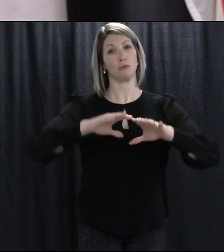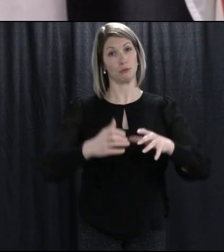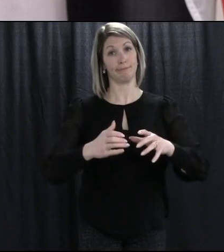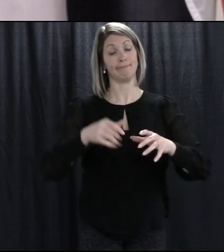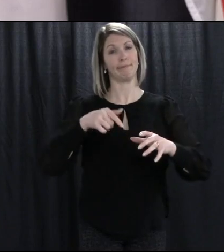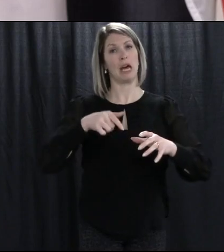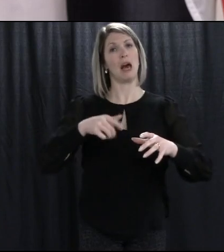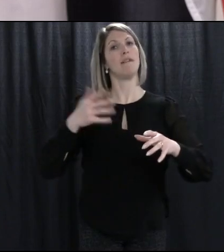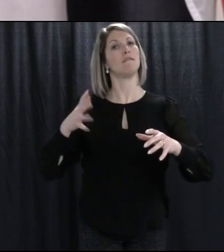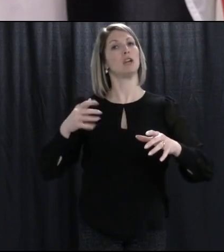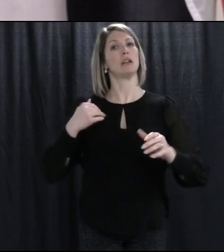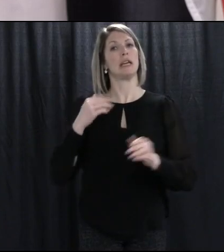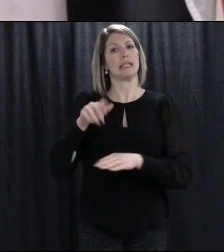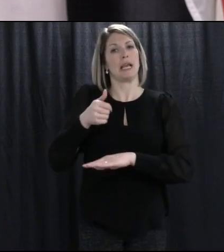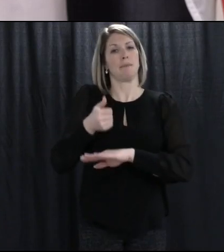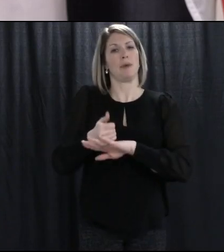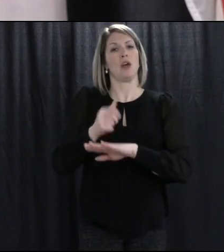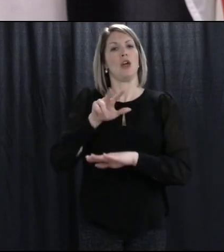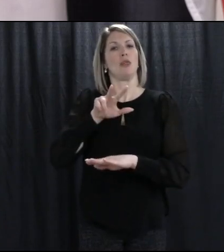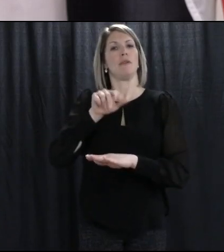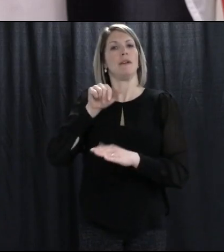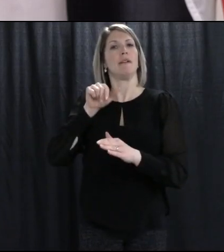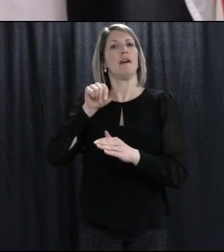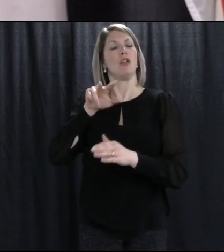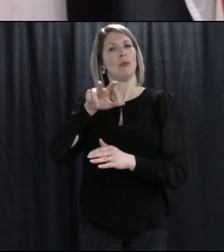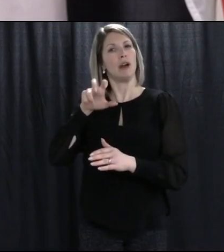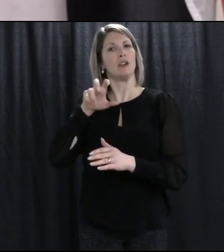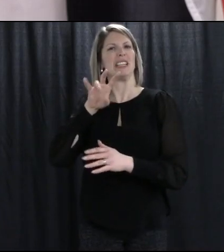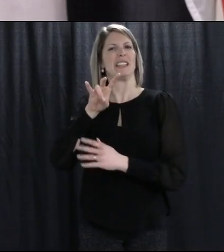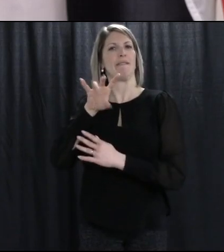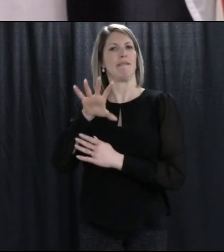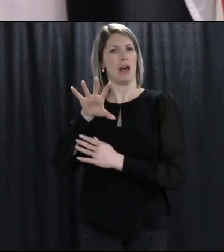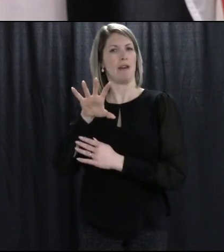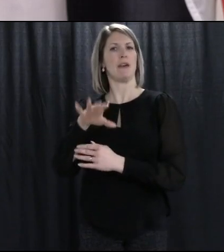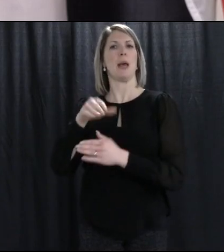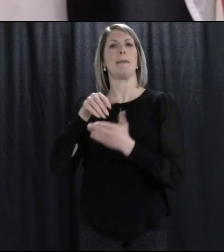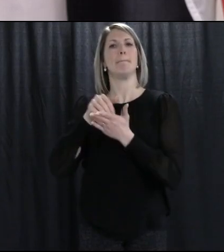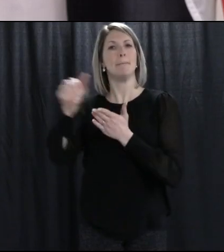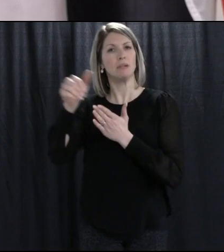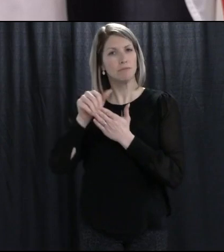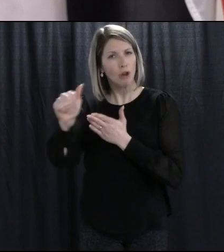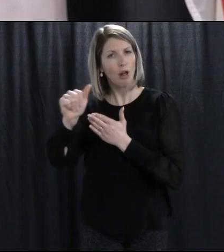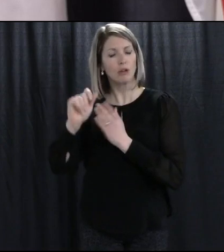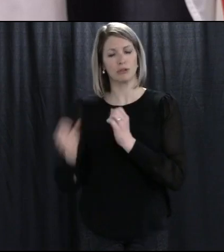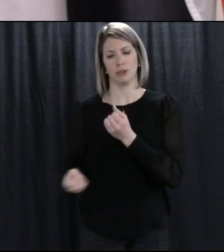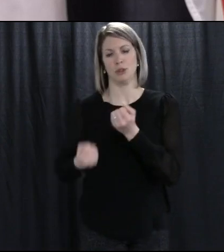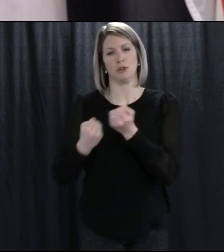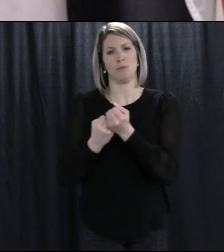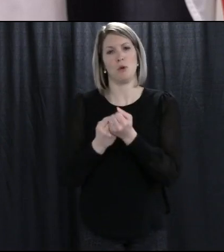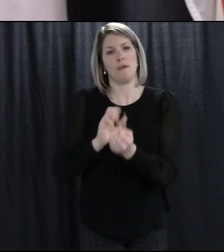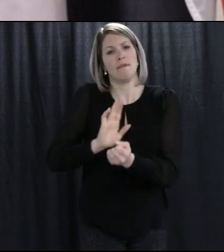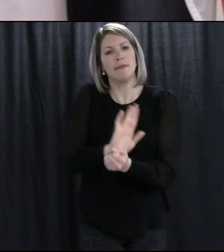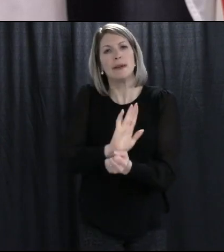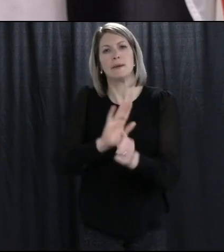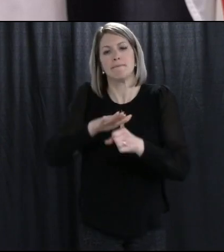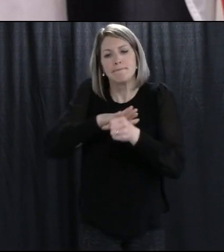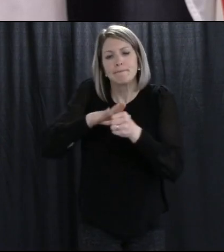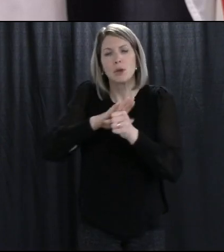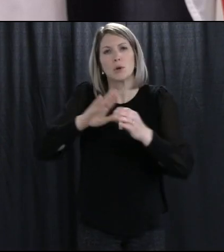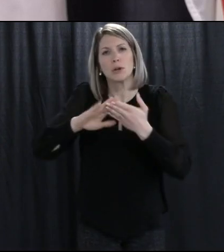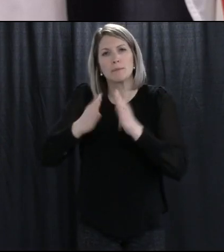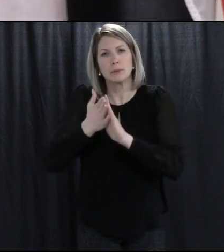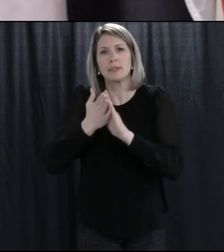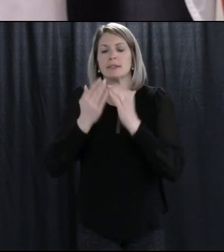million to support Indigenous communities to address immediate needs for Indigenous communities.